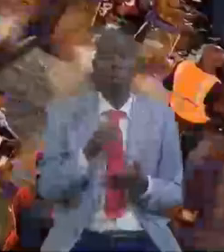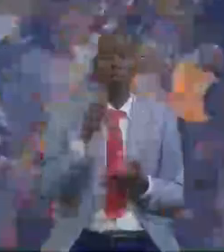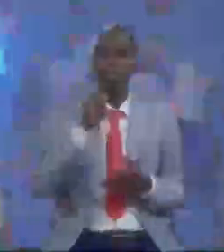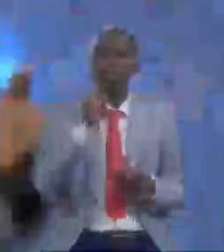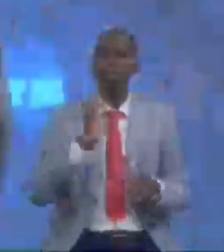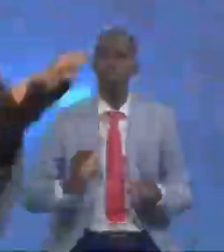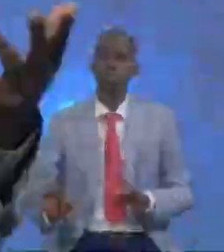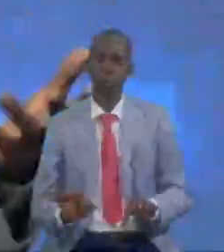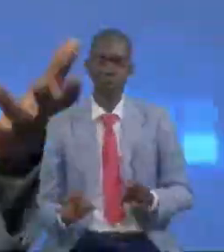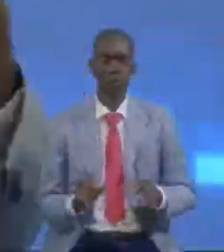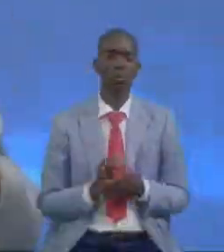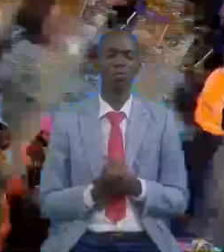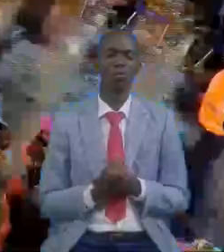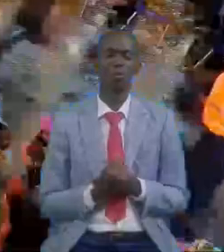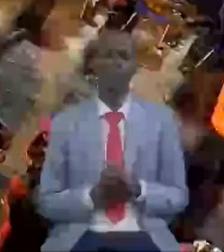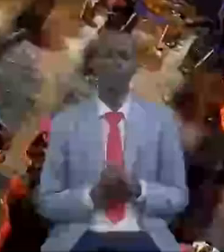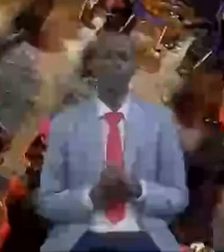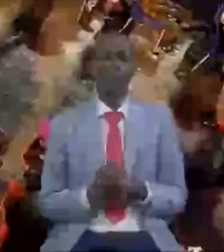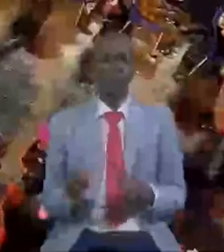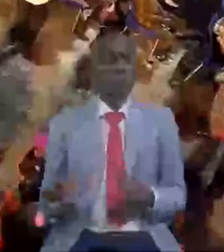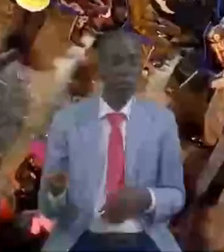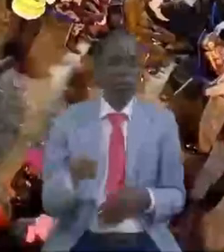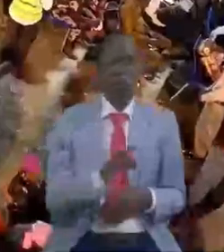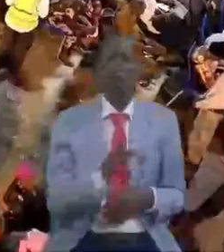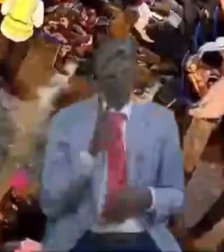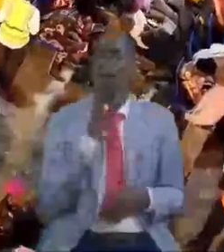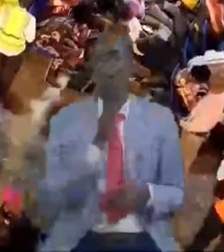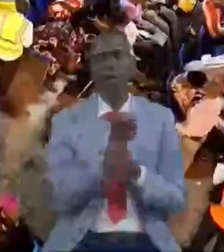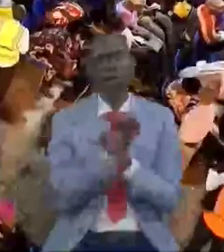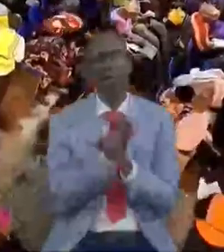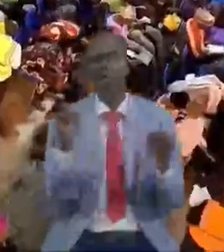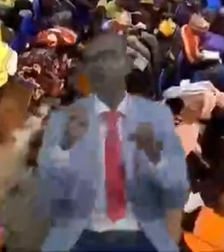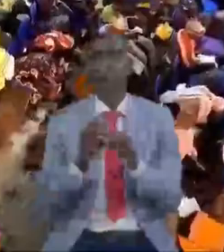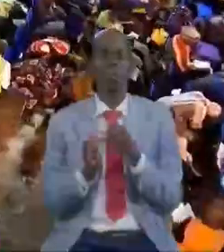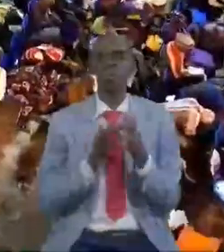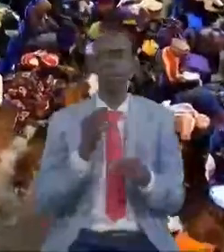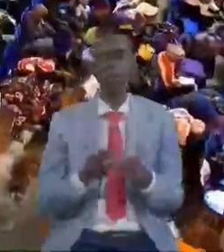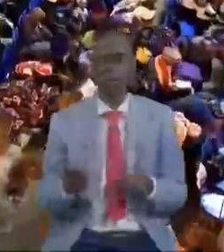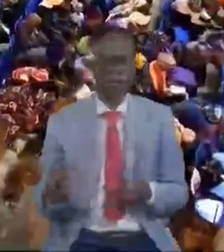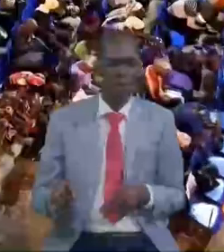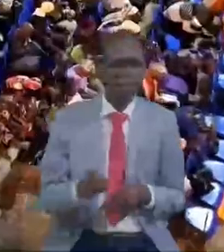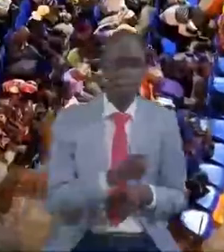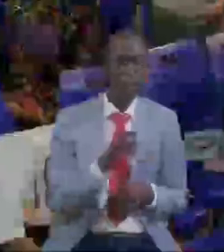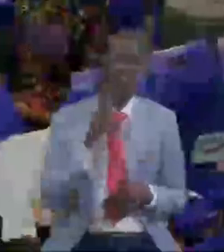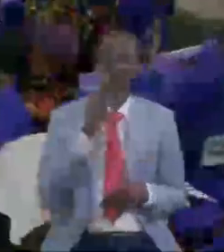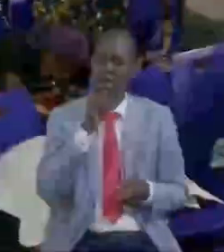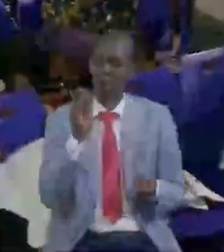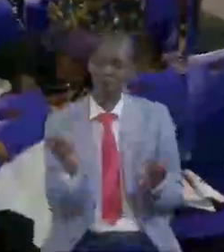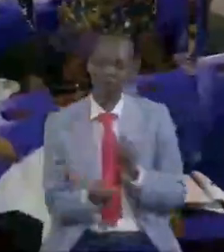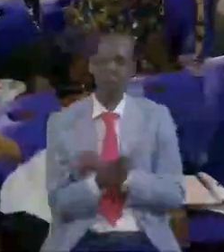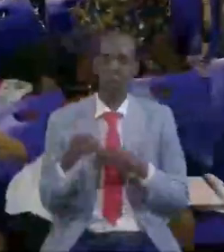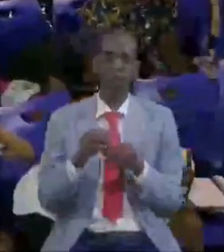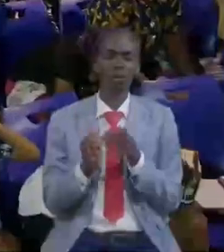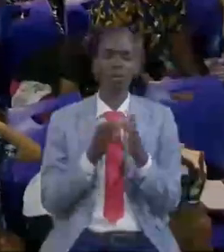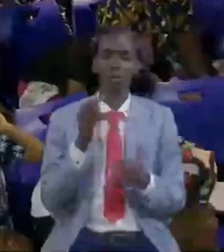done. They are saved. Ils sont sauvés. They are changed. Ils sont